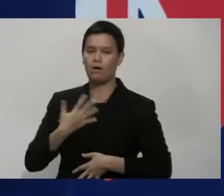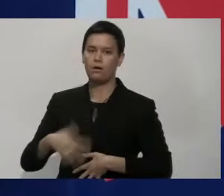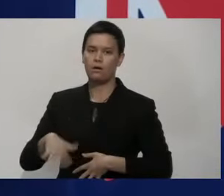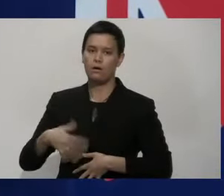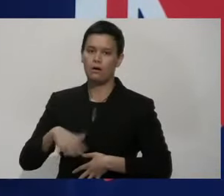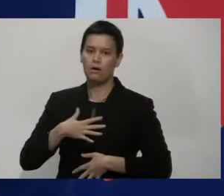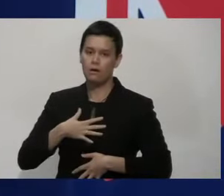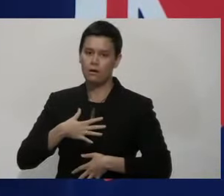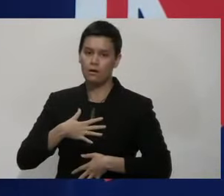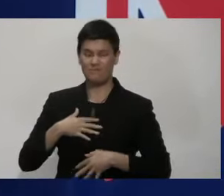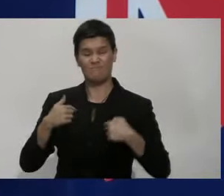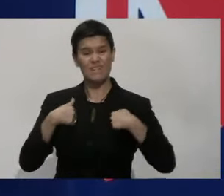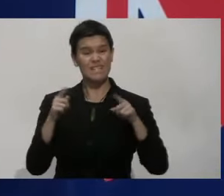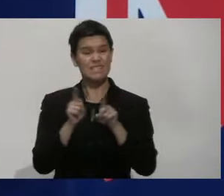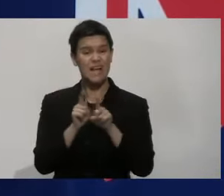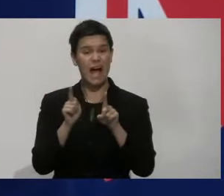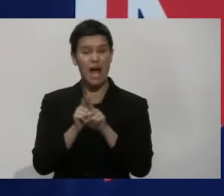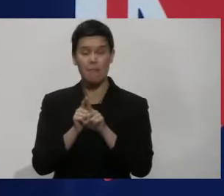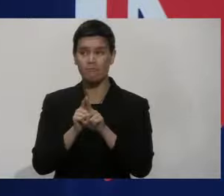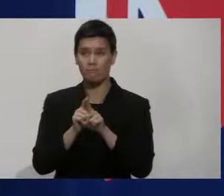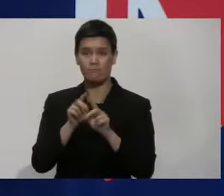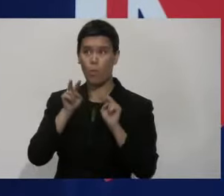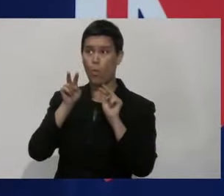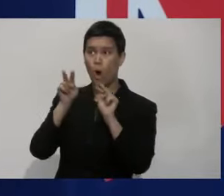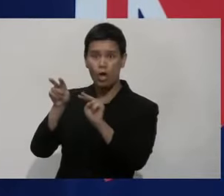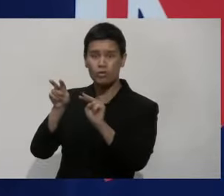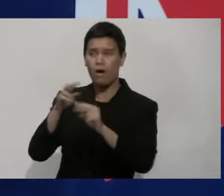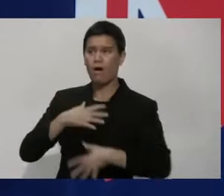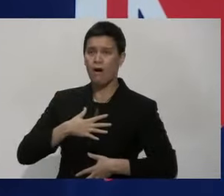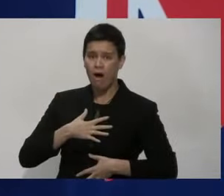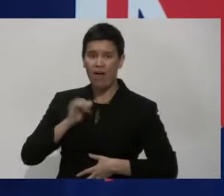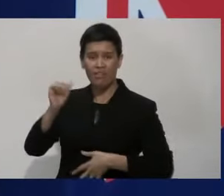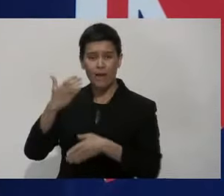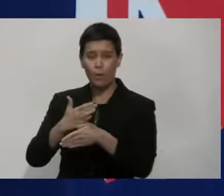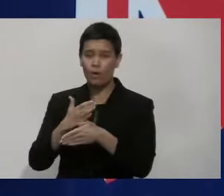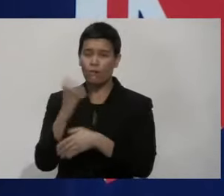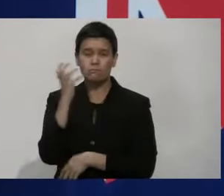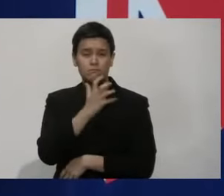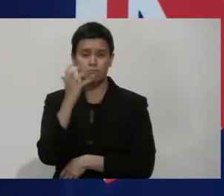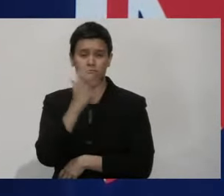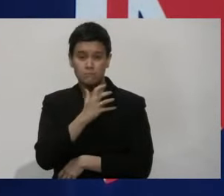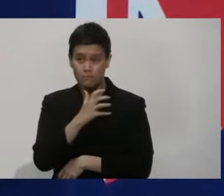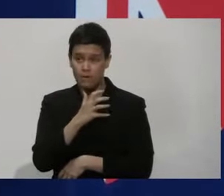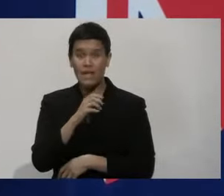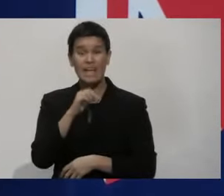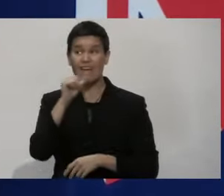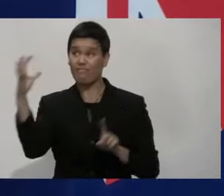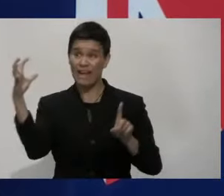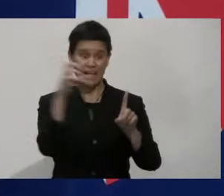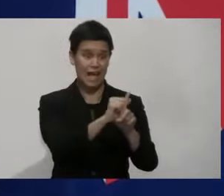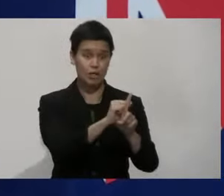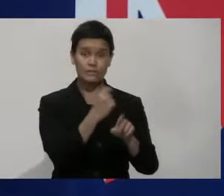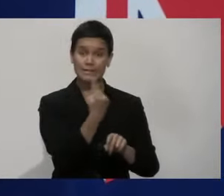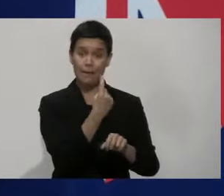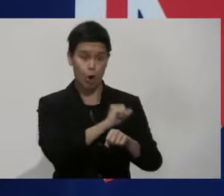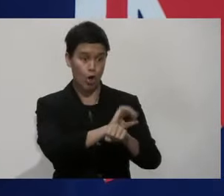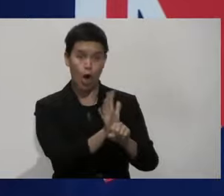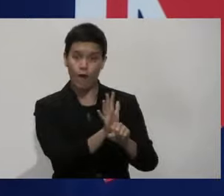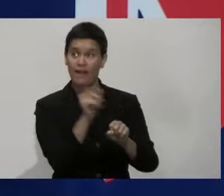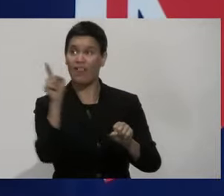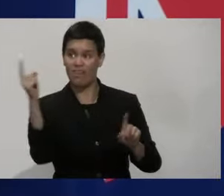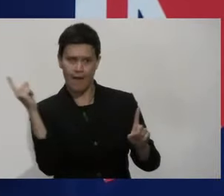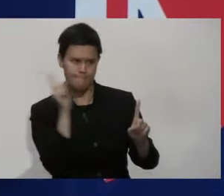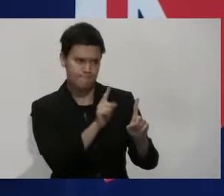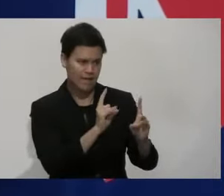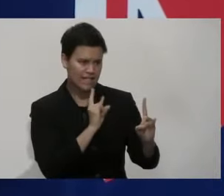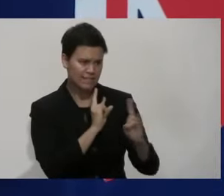from afar. I've seen them go back to patients with COVID once, twice, 3 times, if that's what it takes